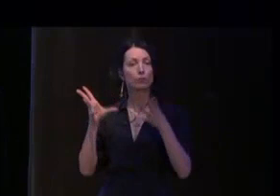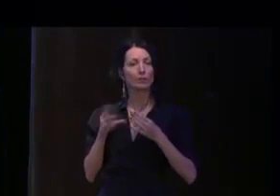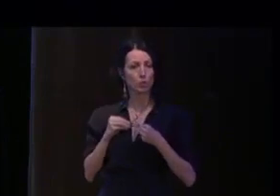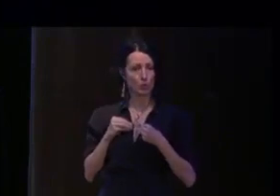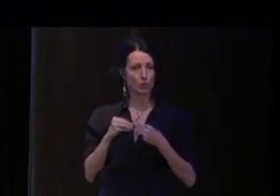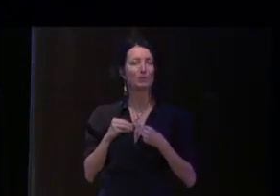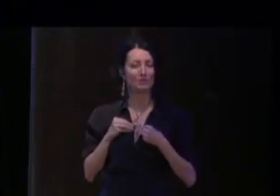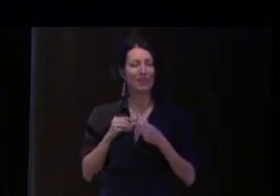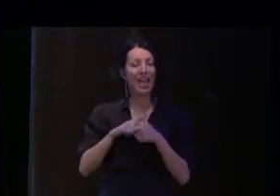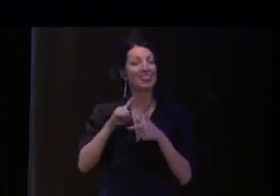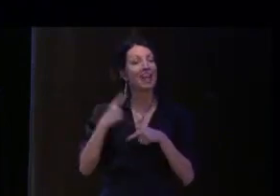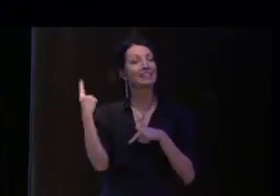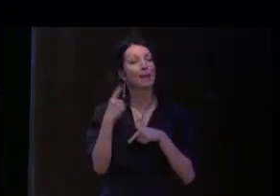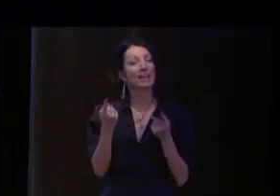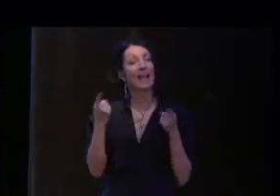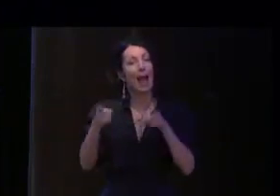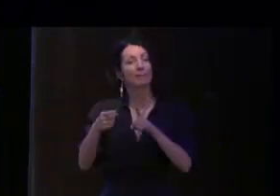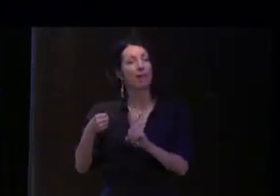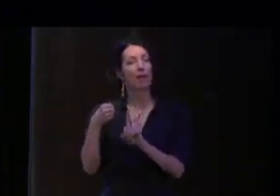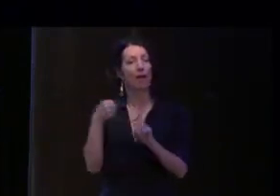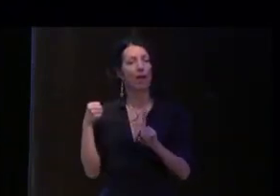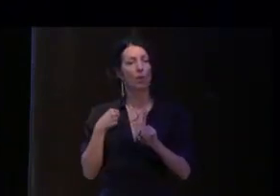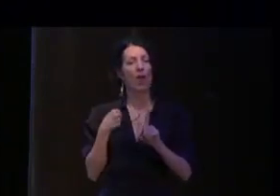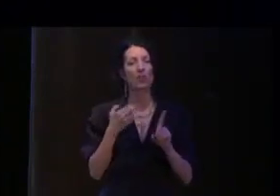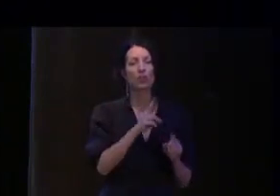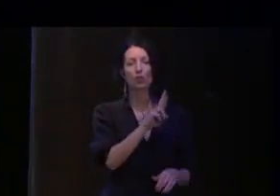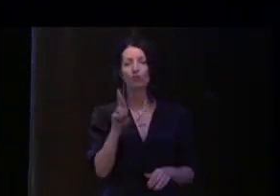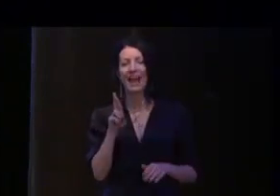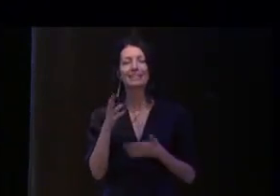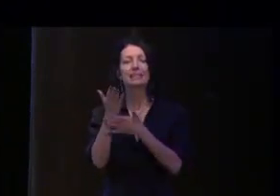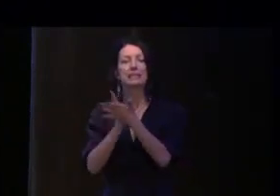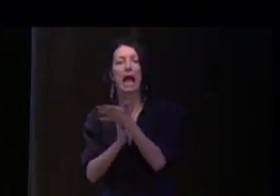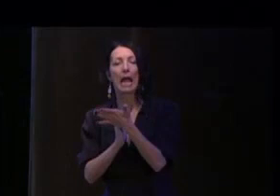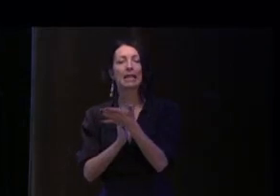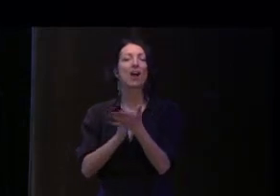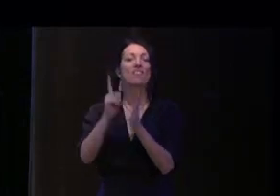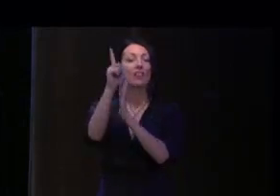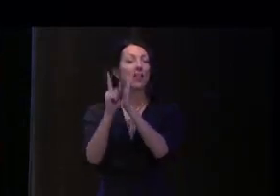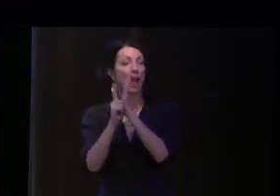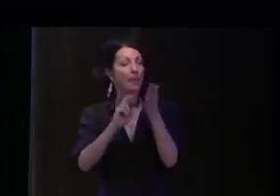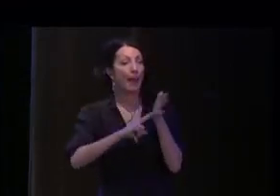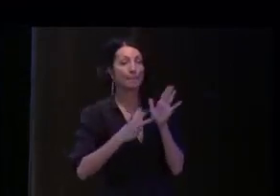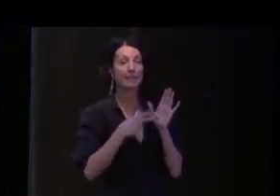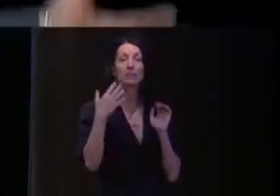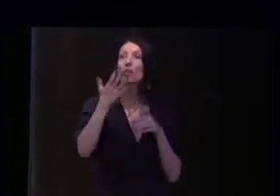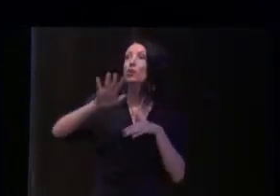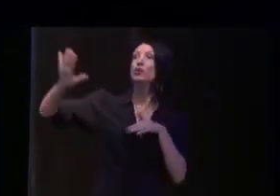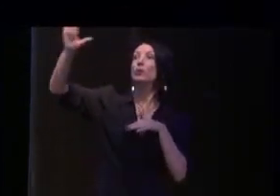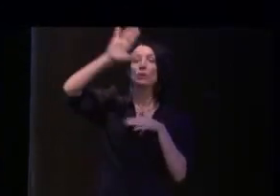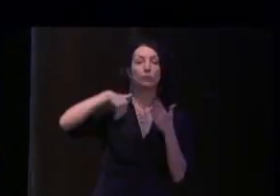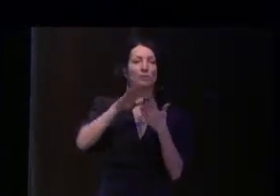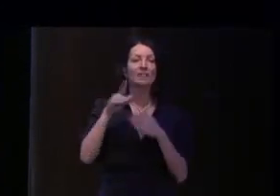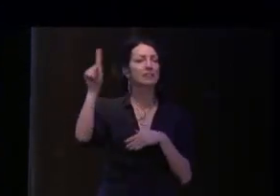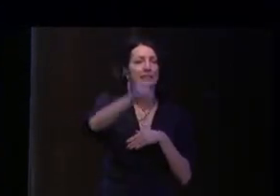then something happens and we find ourselves on the right side of the law. What does that mean? That the universal presence, which is